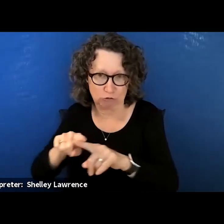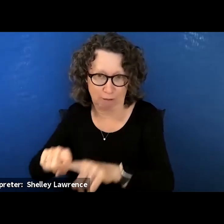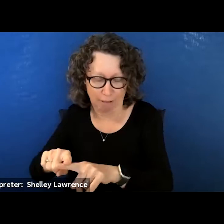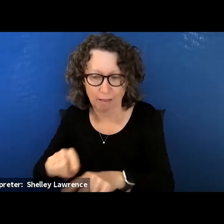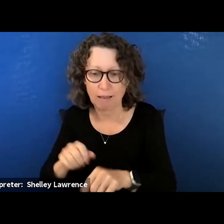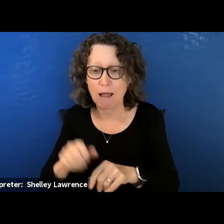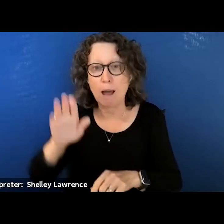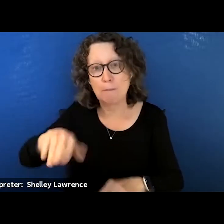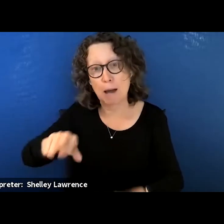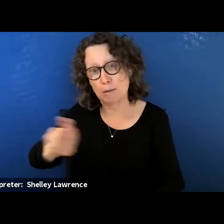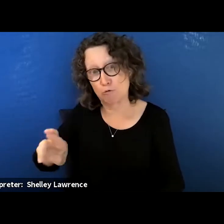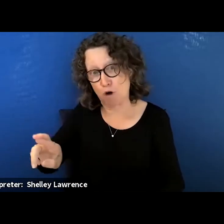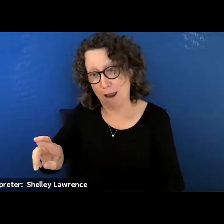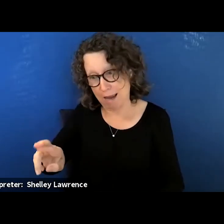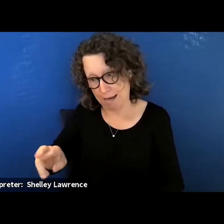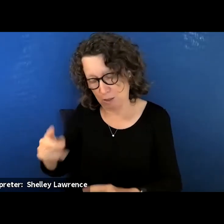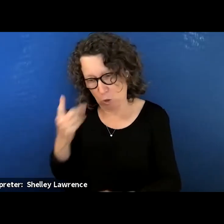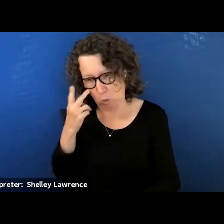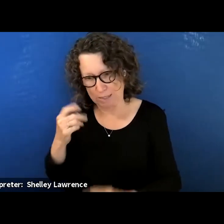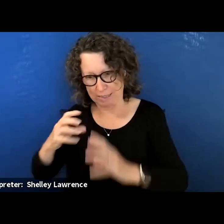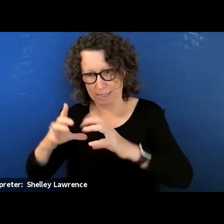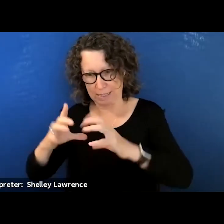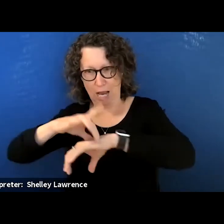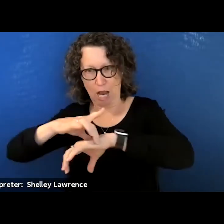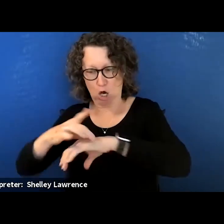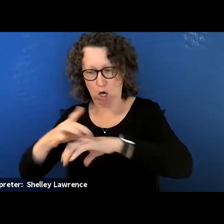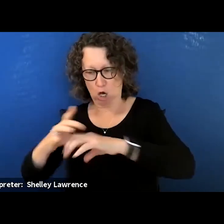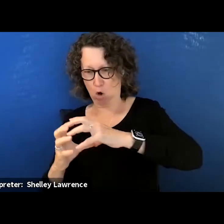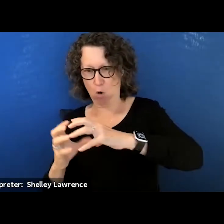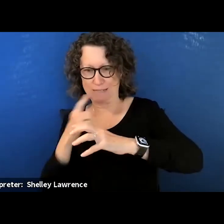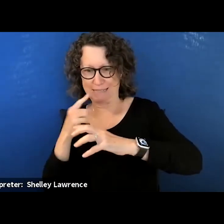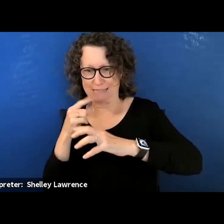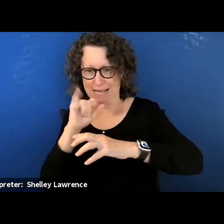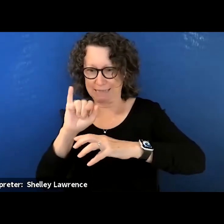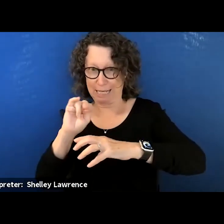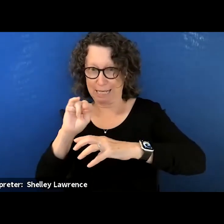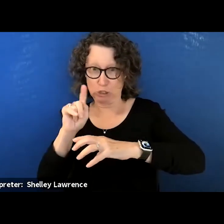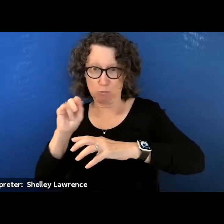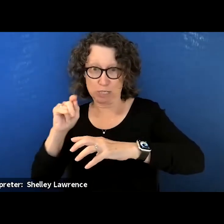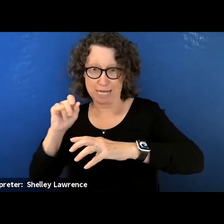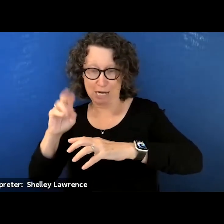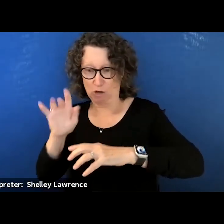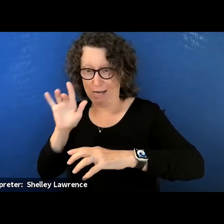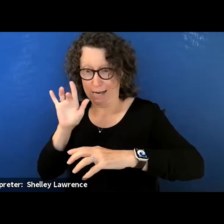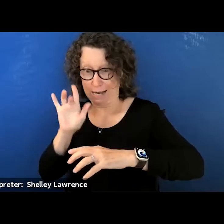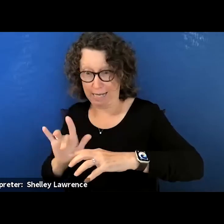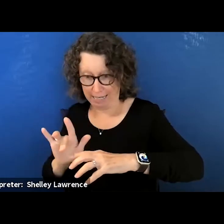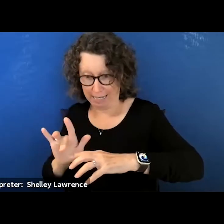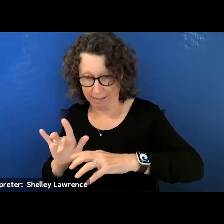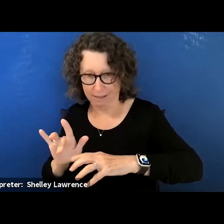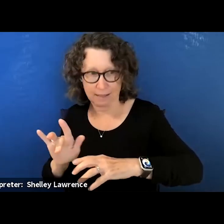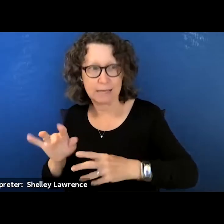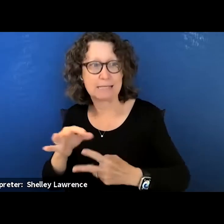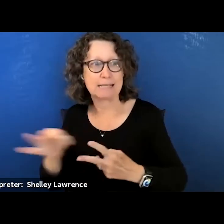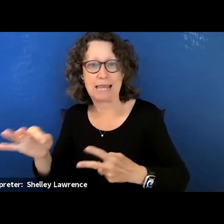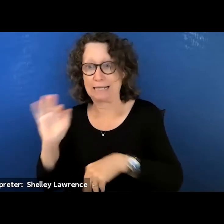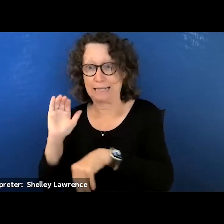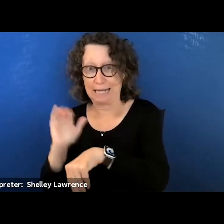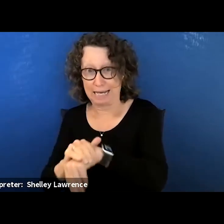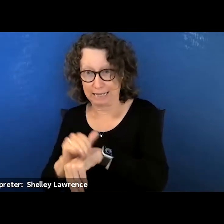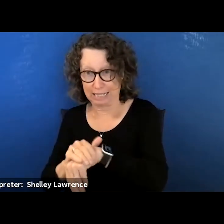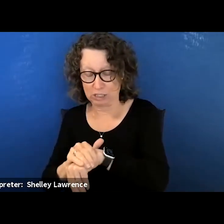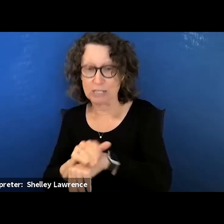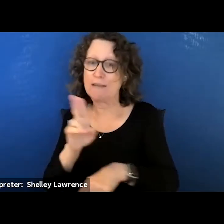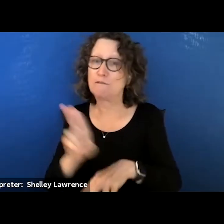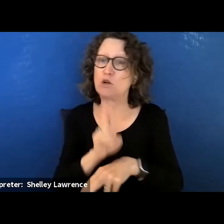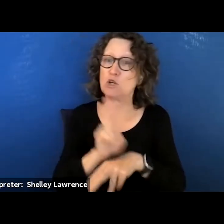right of your screen, you will see a globe icon that says interpretation. Please click on the globe now and select English. If you are using